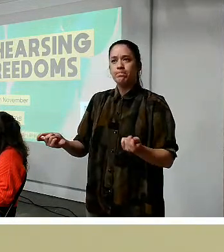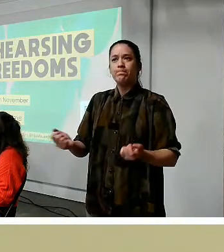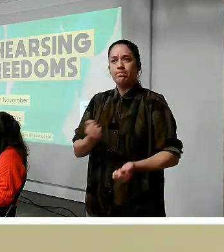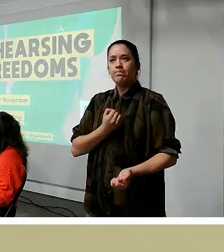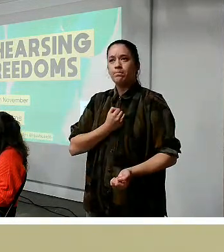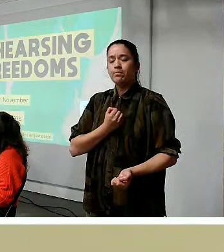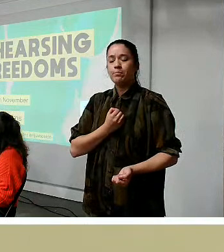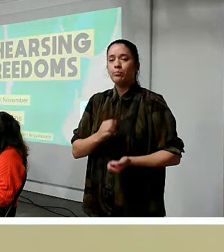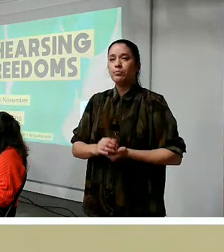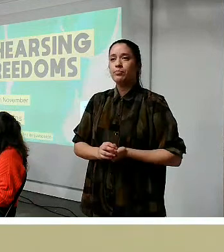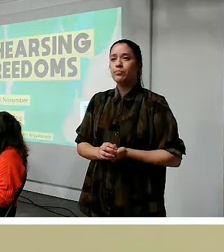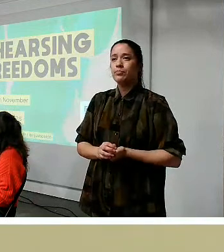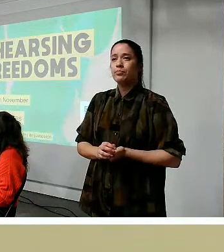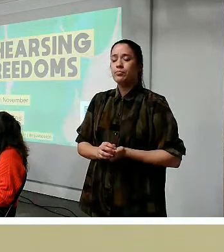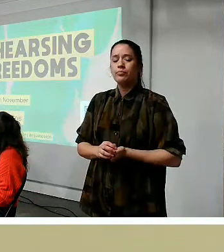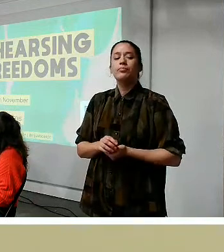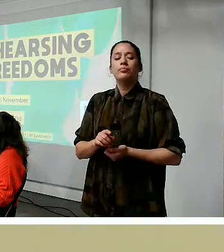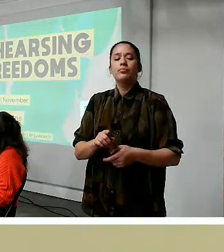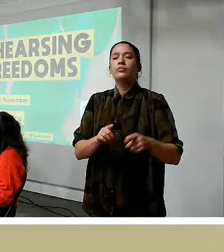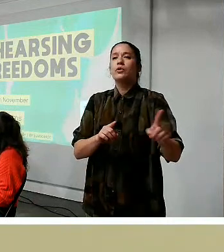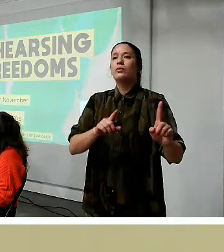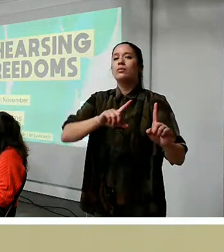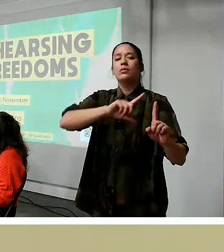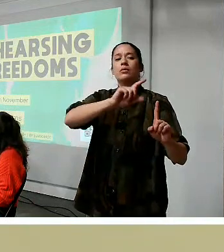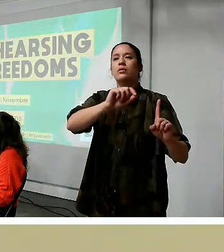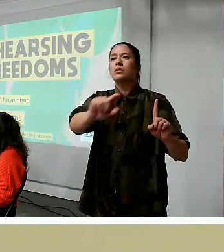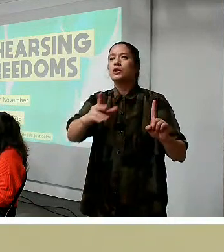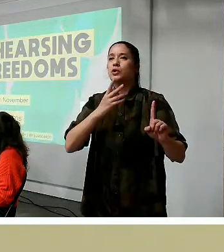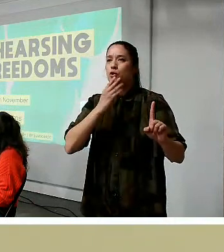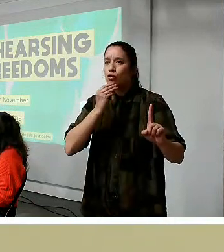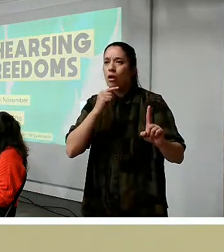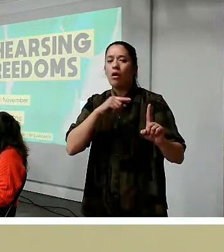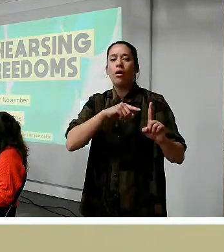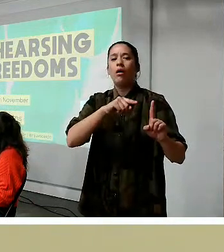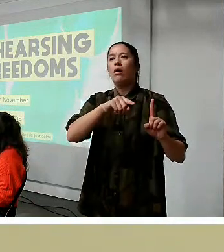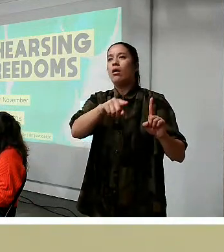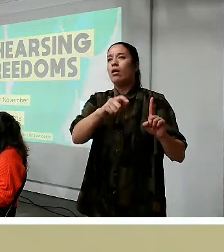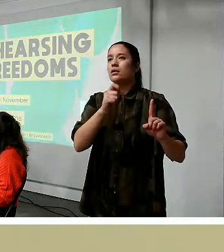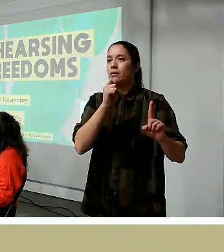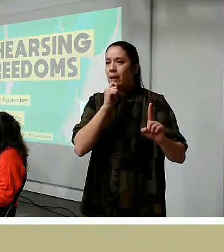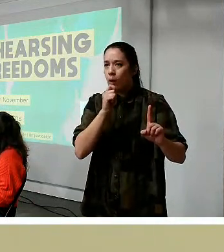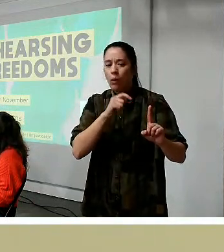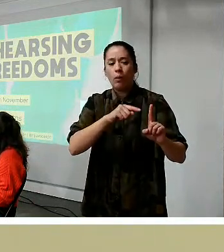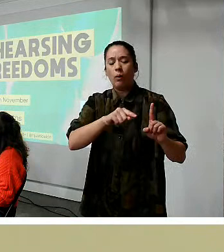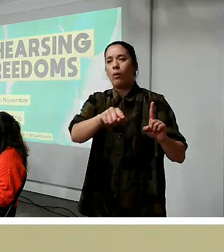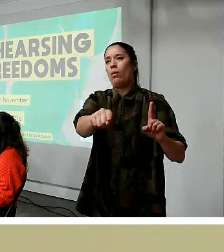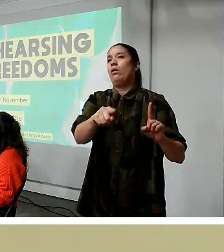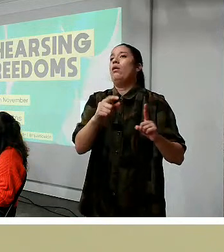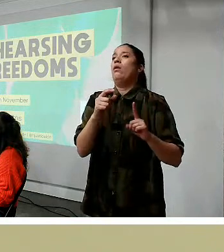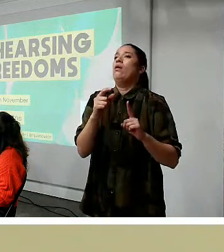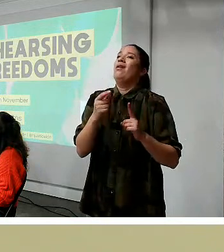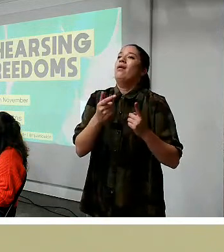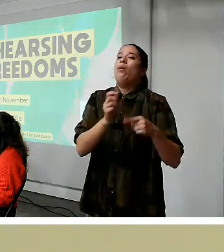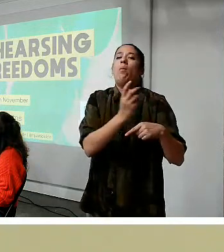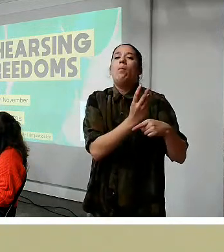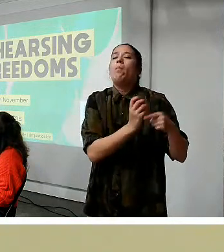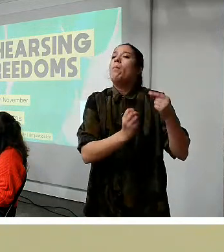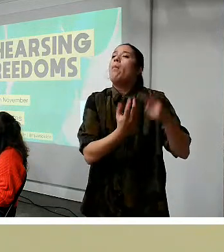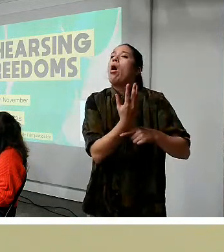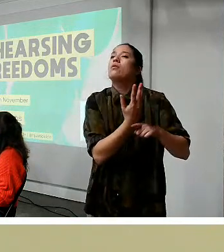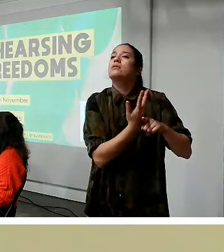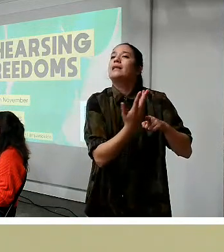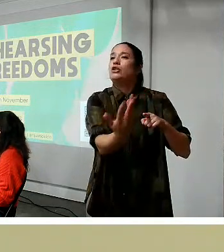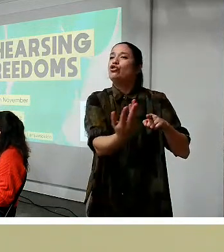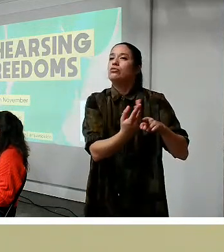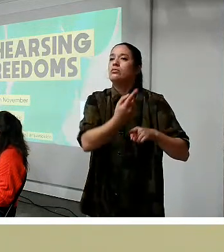Setting fire to the plantations. I'm not going to advocate the modern version of that, but certainly we